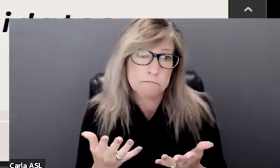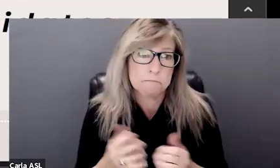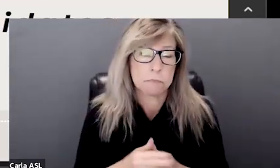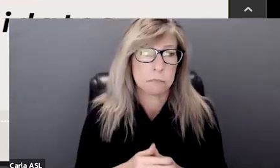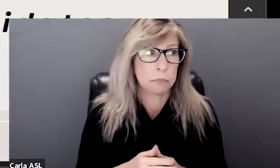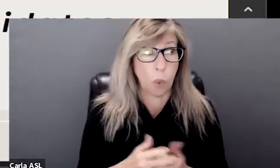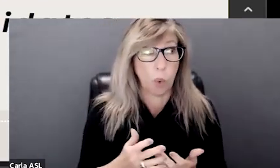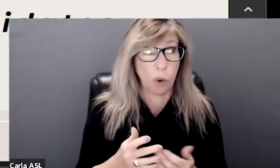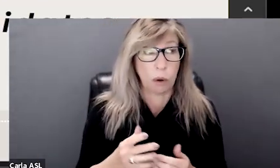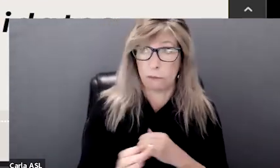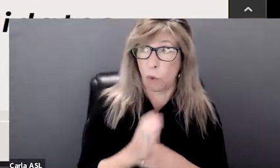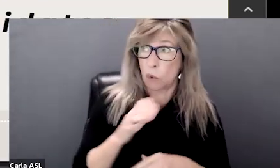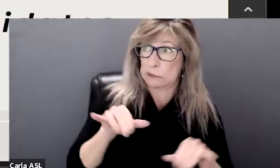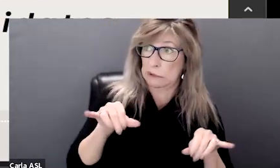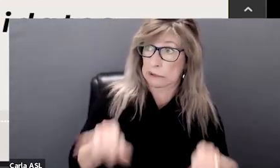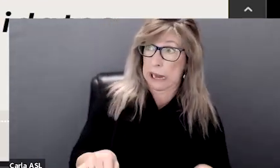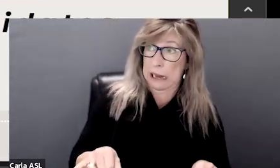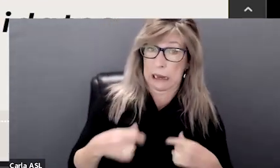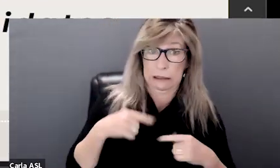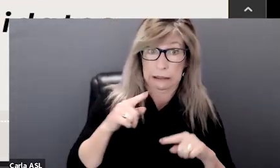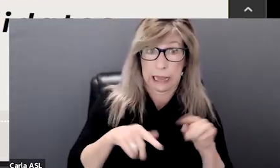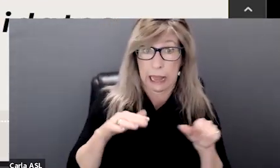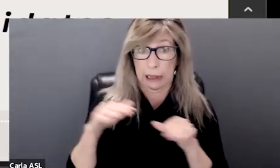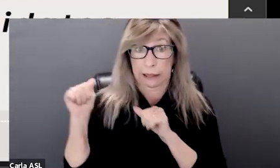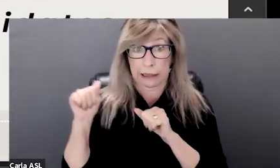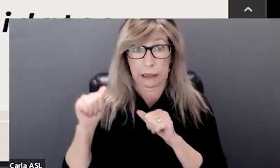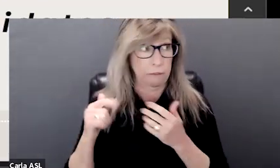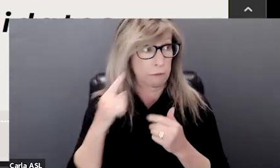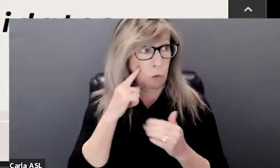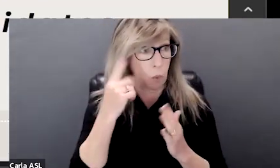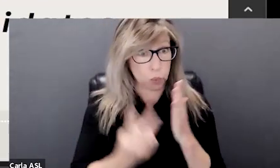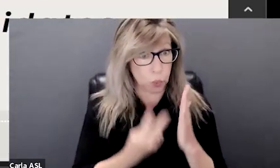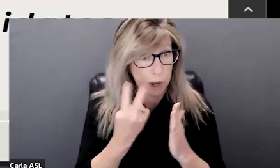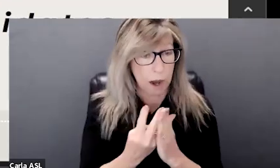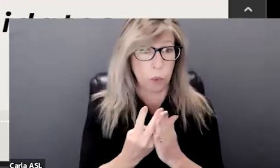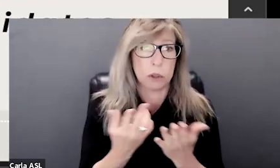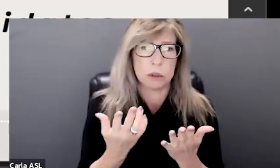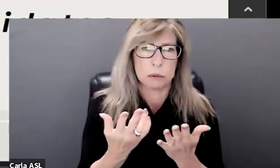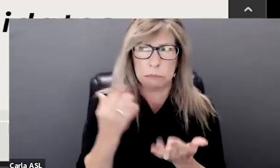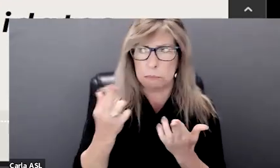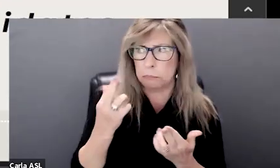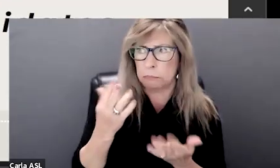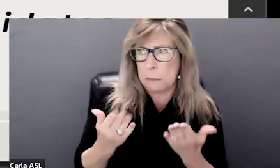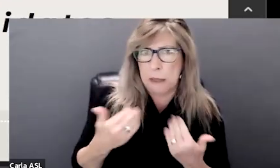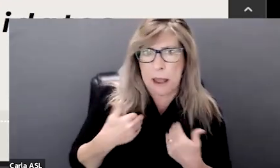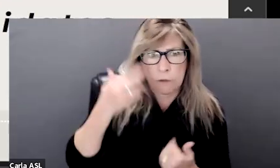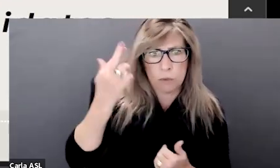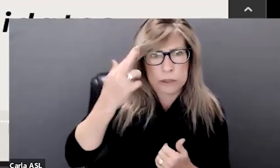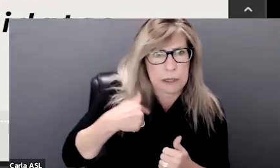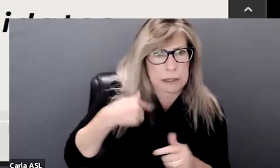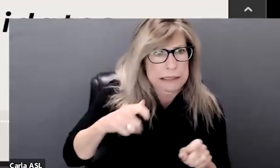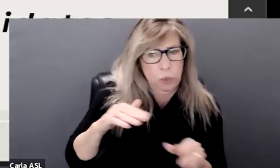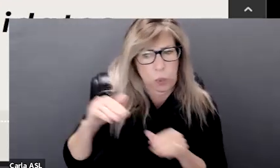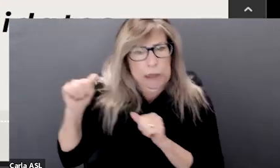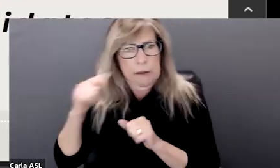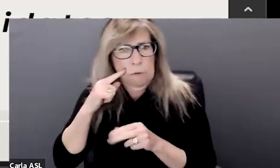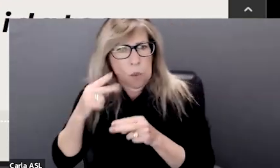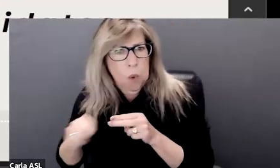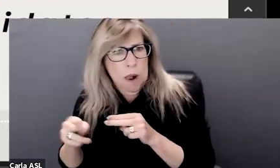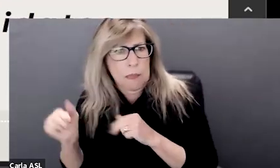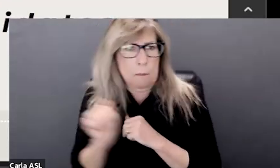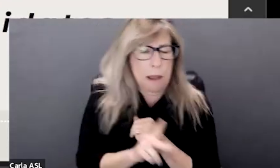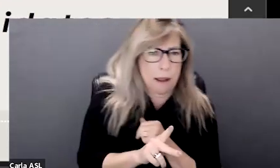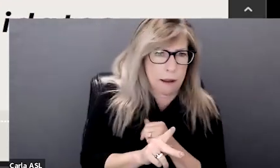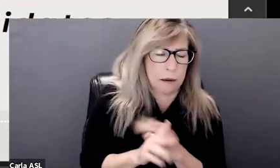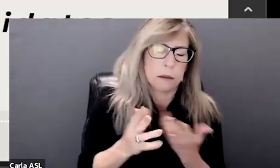reasons to need to leave the room, and so on. So many different possibilities can come into play here